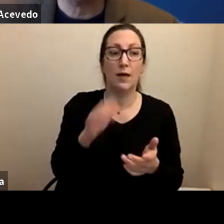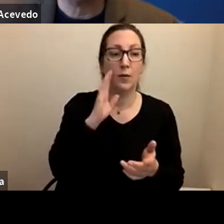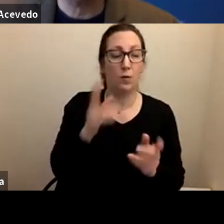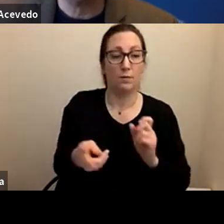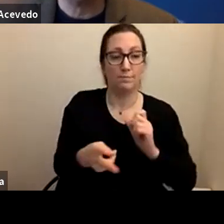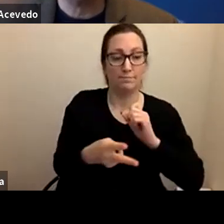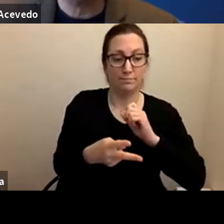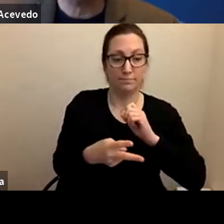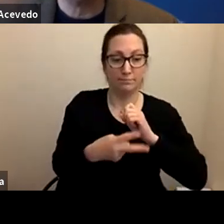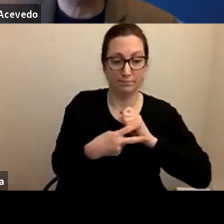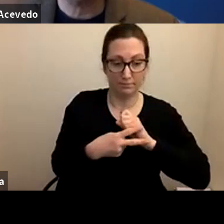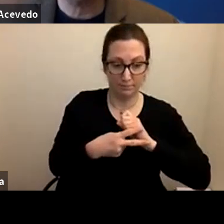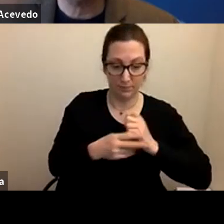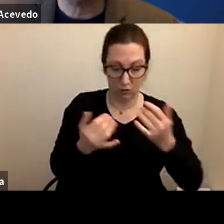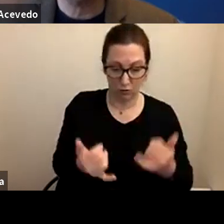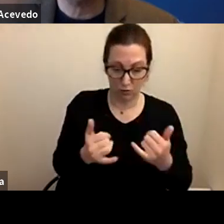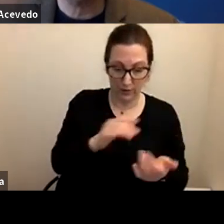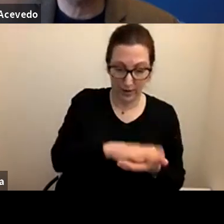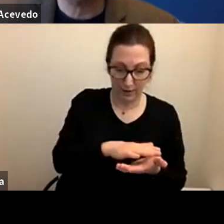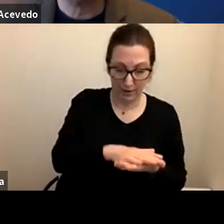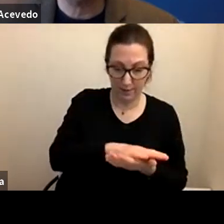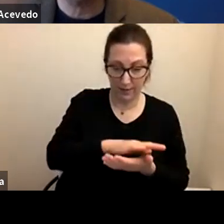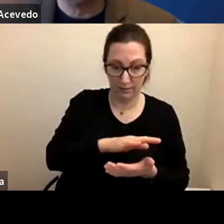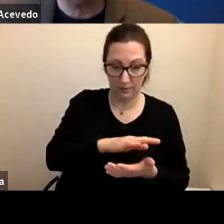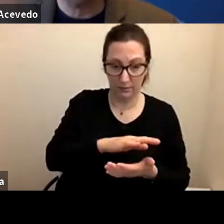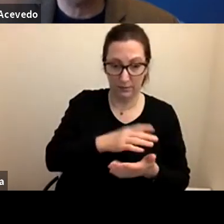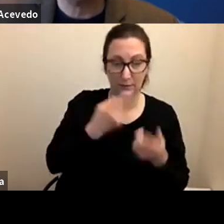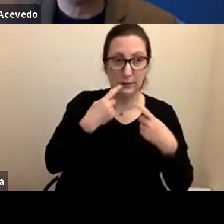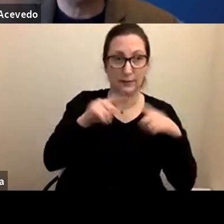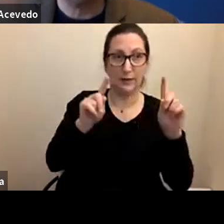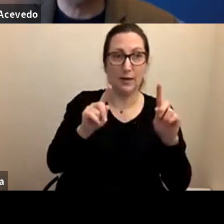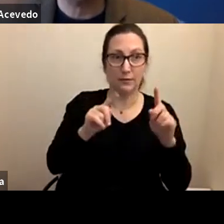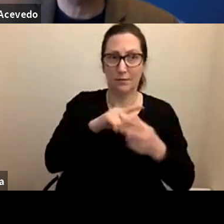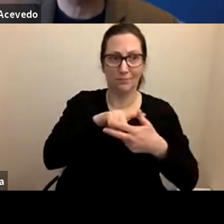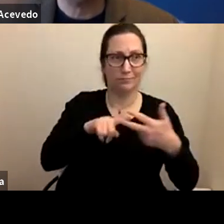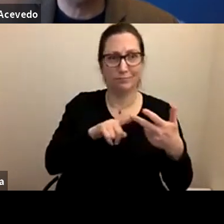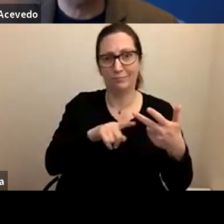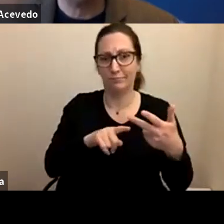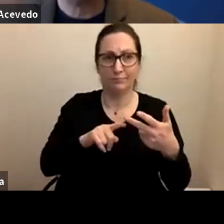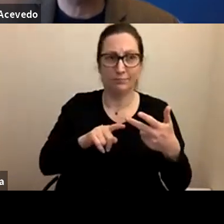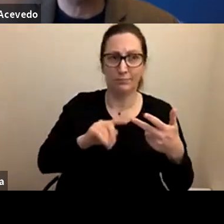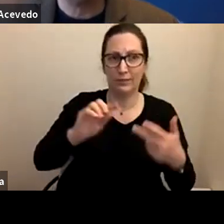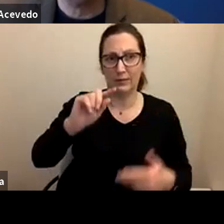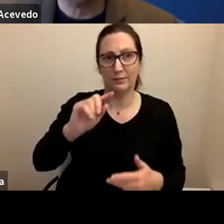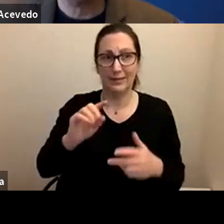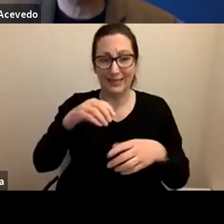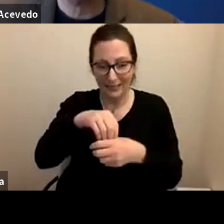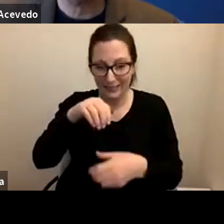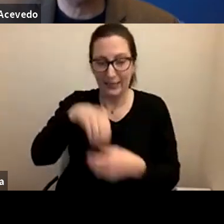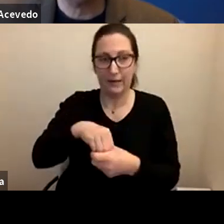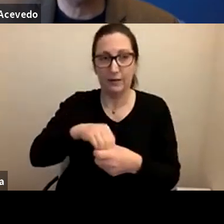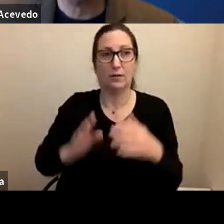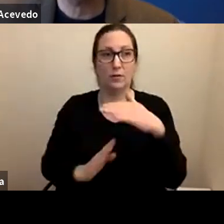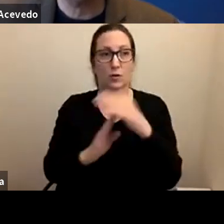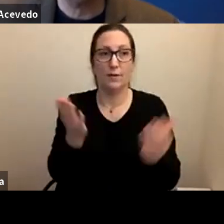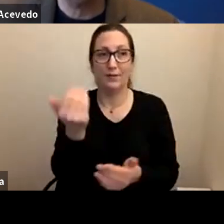success that has, all 3 of them in the top 15 public schools in the state. So I think that was how rigor was